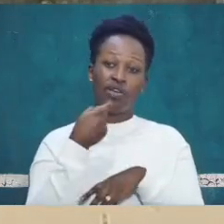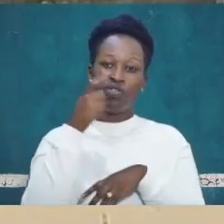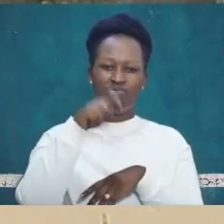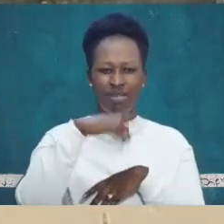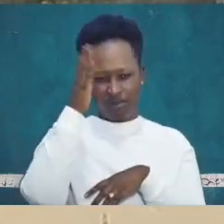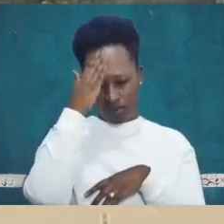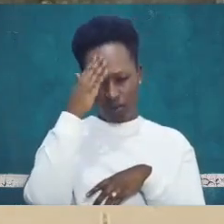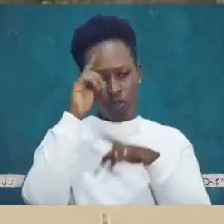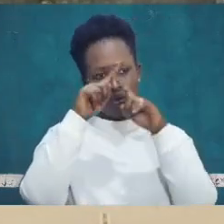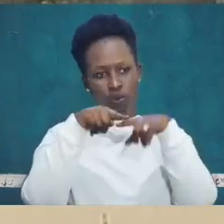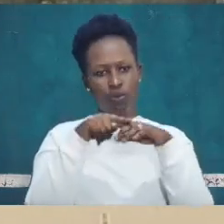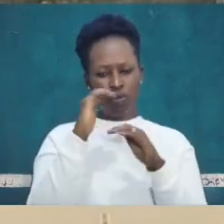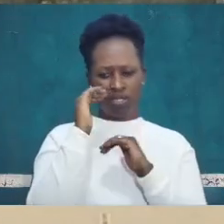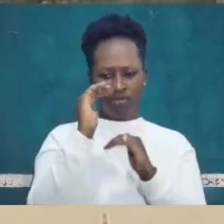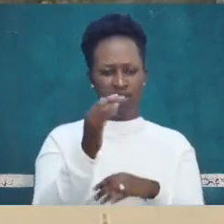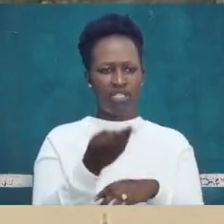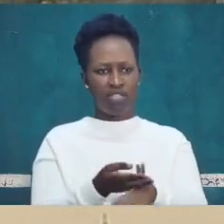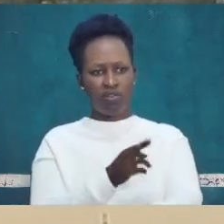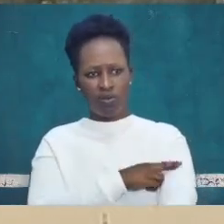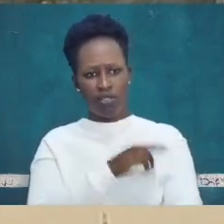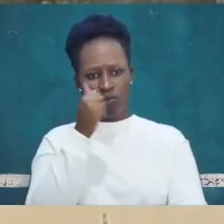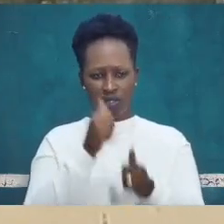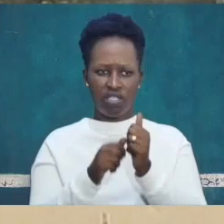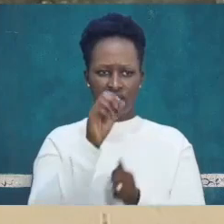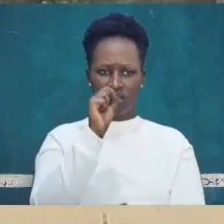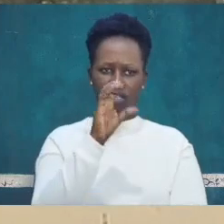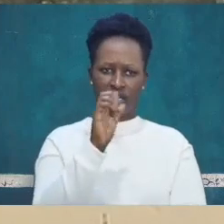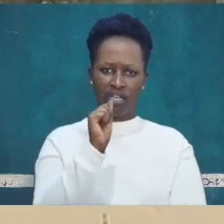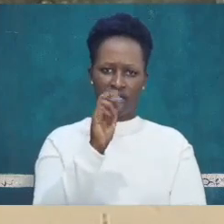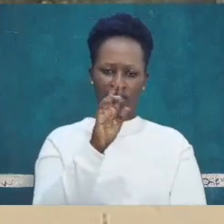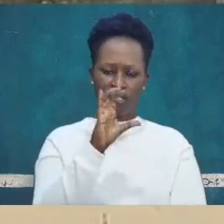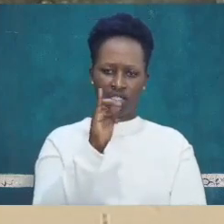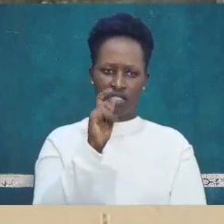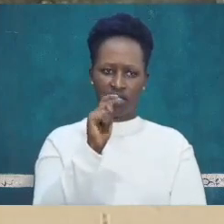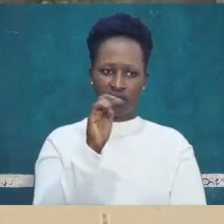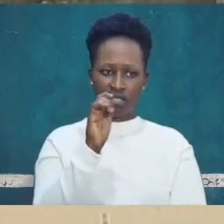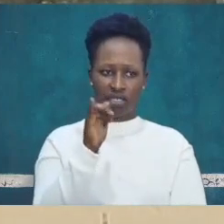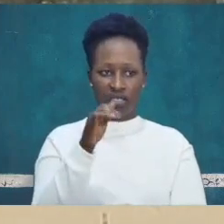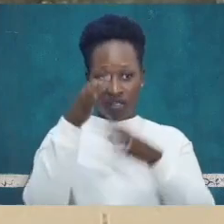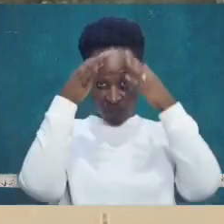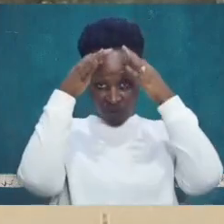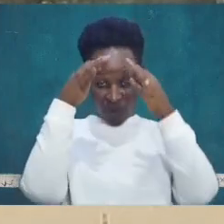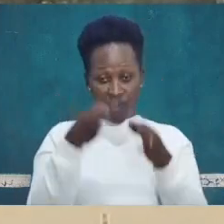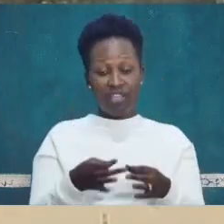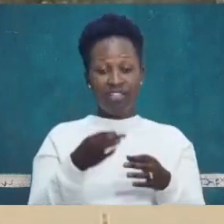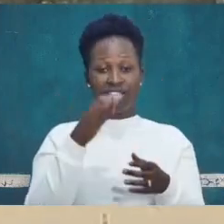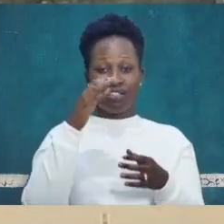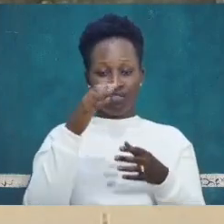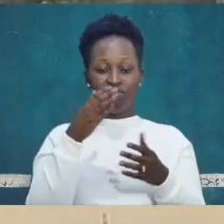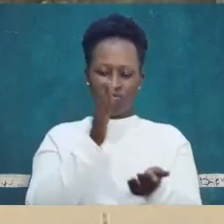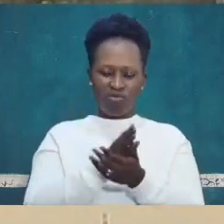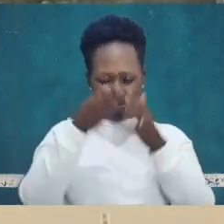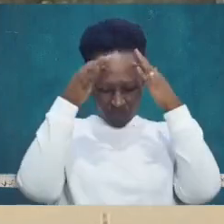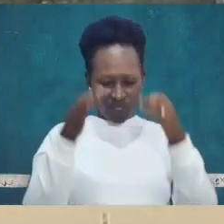know that due to limited resources, which is scarcity, right decisions must be made, and